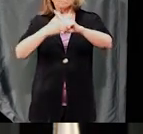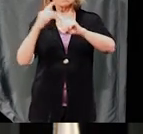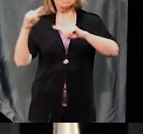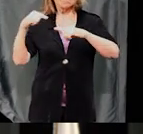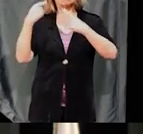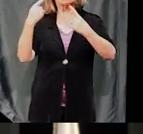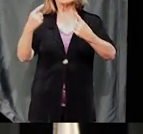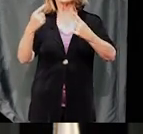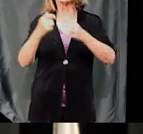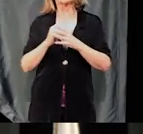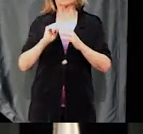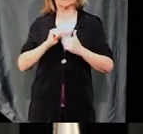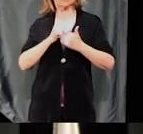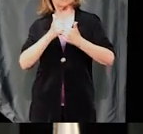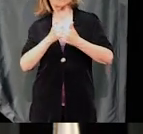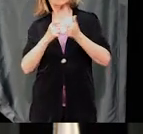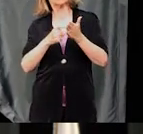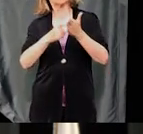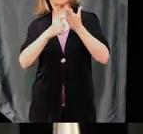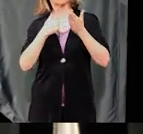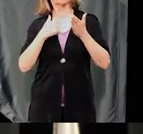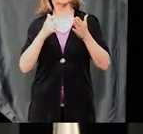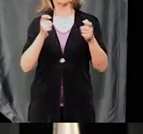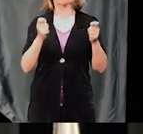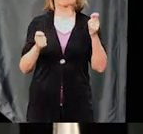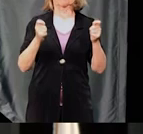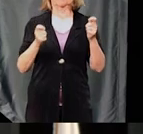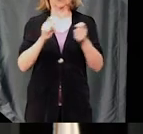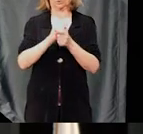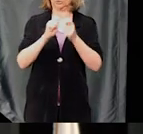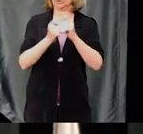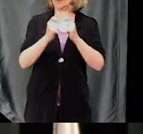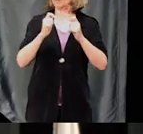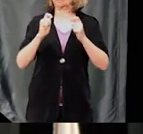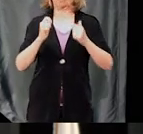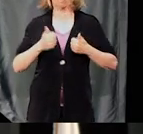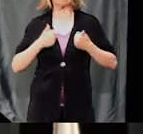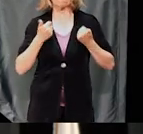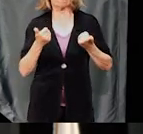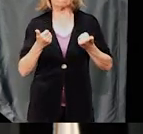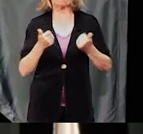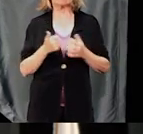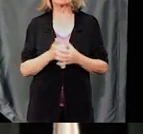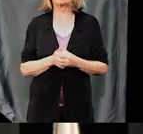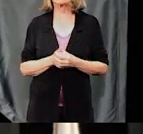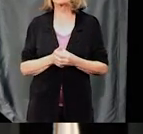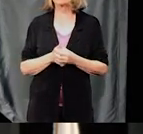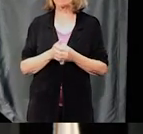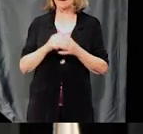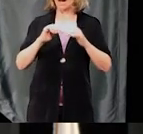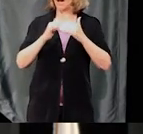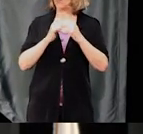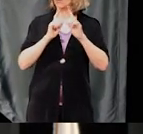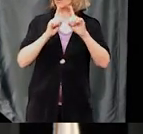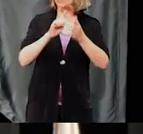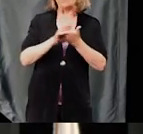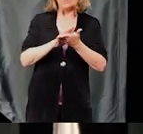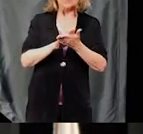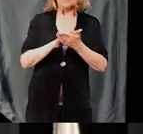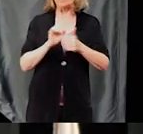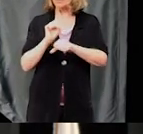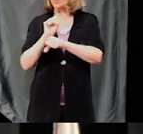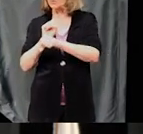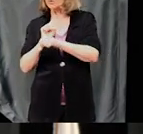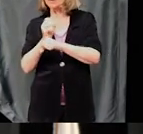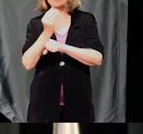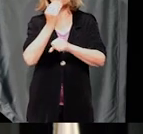A challenge that has called upon us to adjust and change our way of life. It's caused us to alter the way we go to school, work, grocery